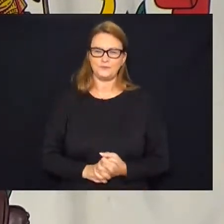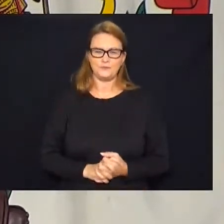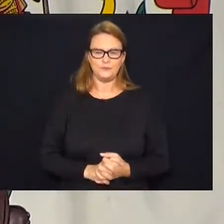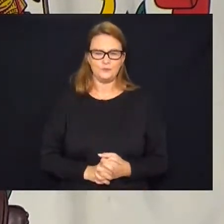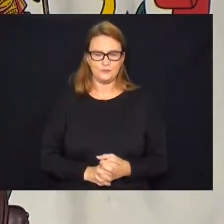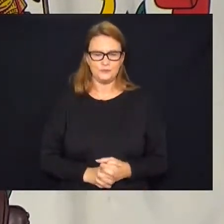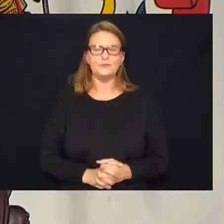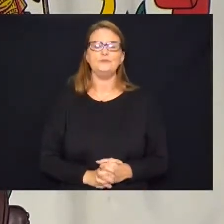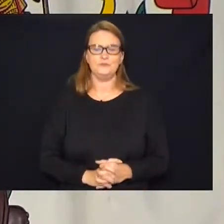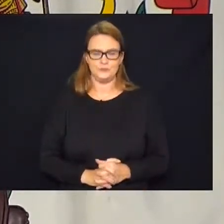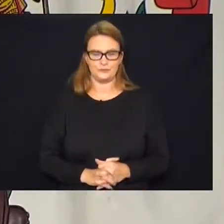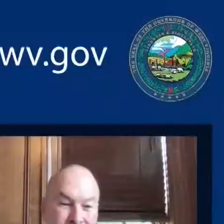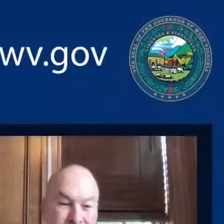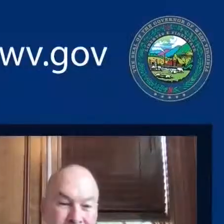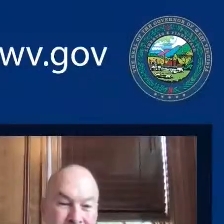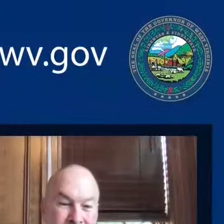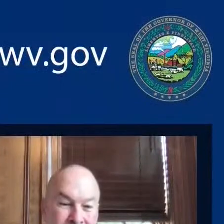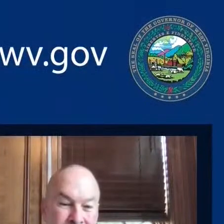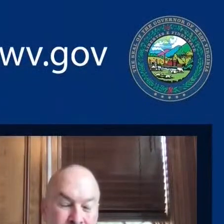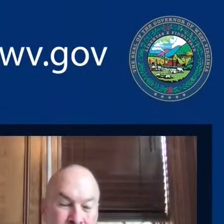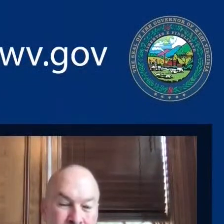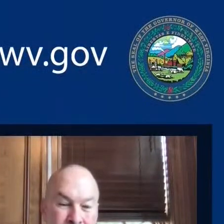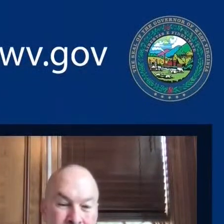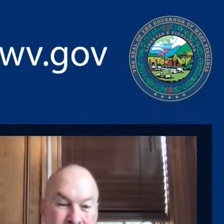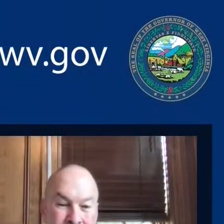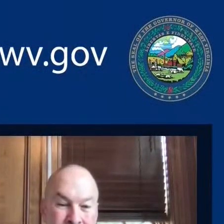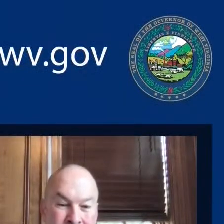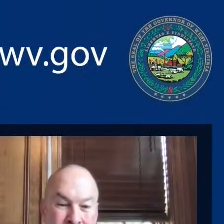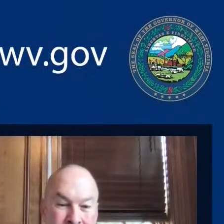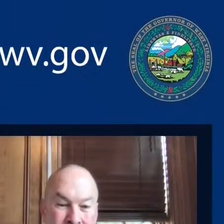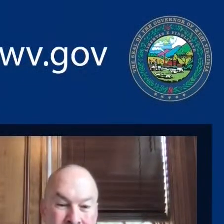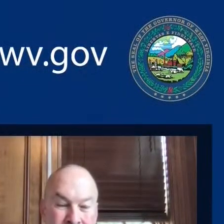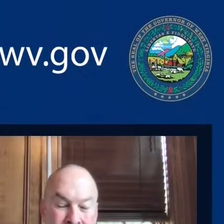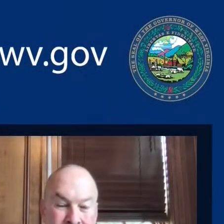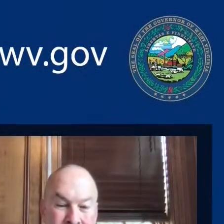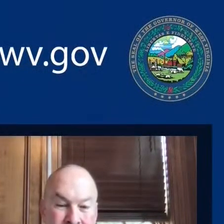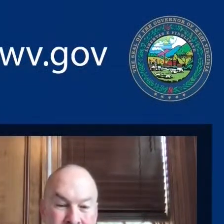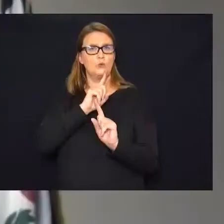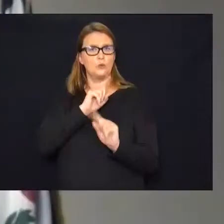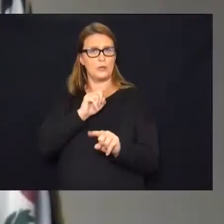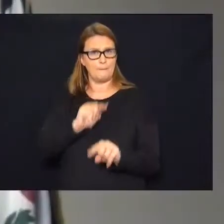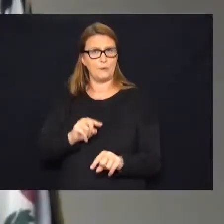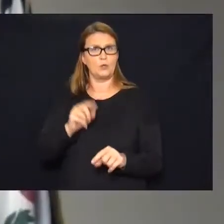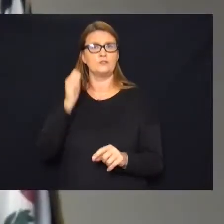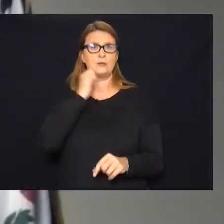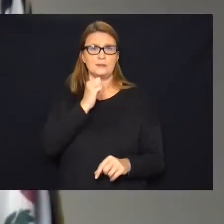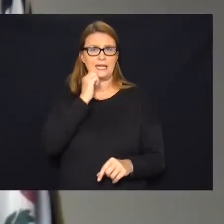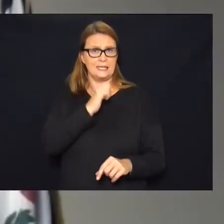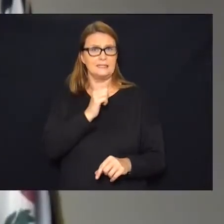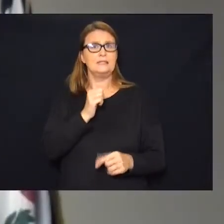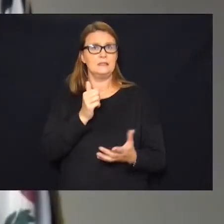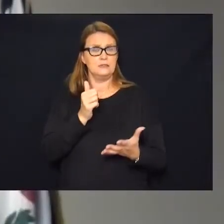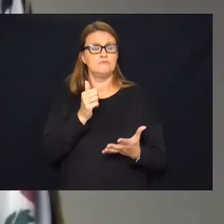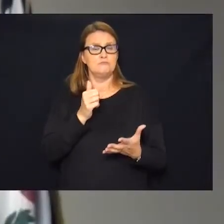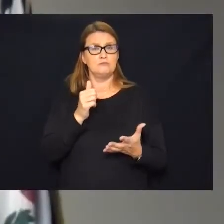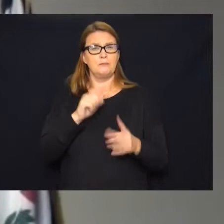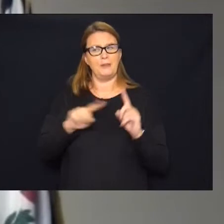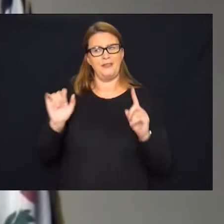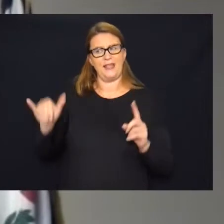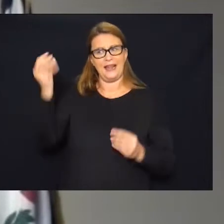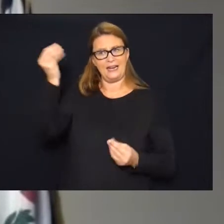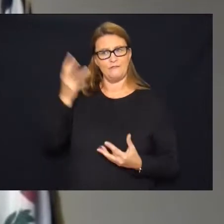Yes, Governor, thank you, and thank you, Aaron. We do get reports from the Hospital Association daily, Aaron. The